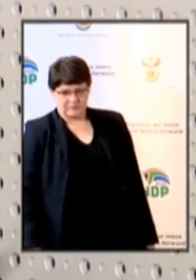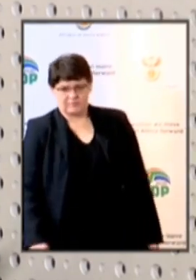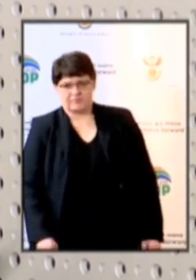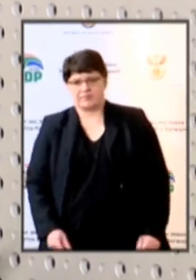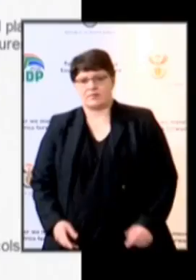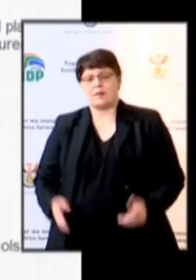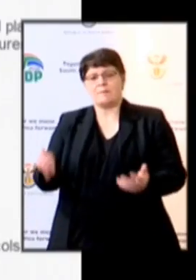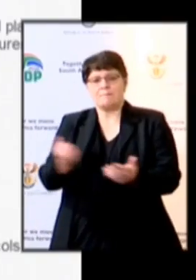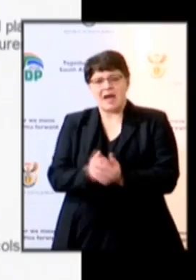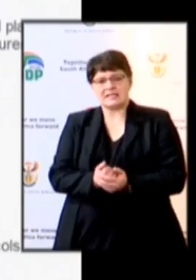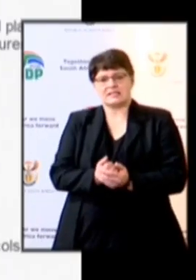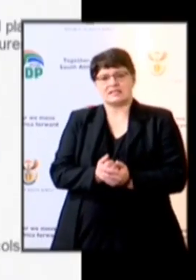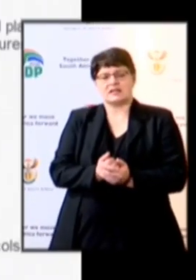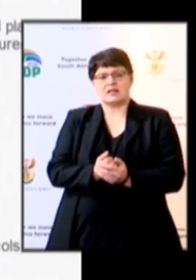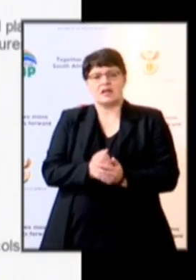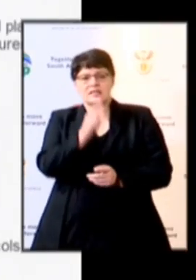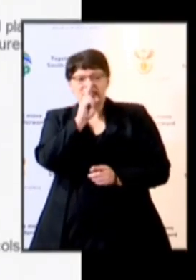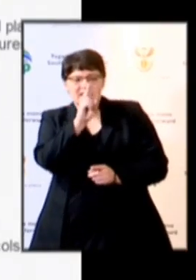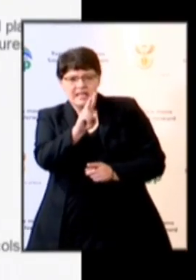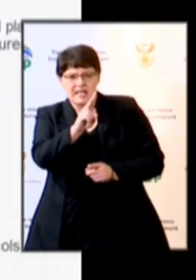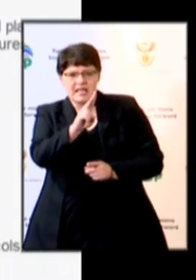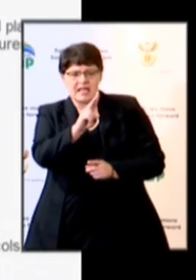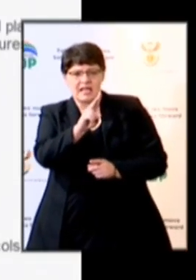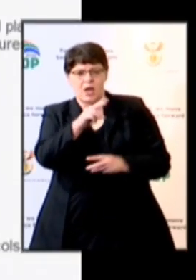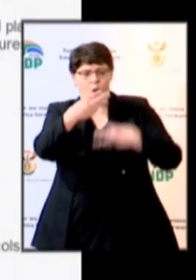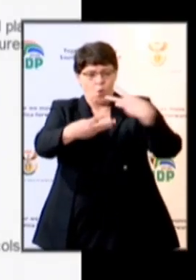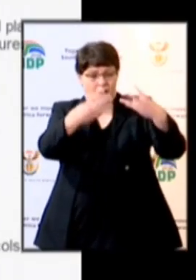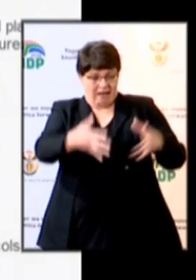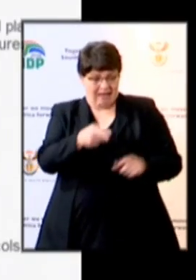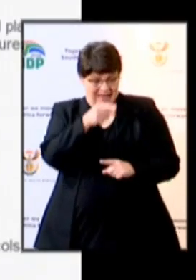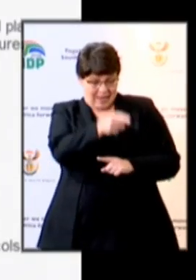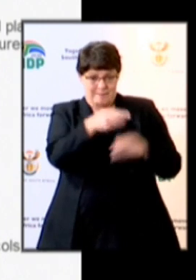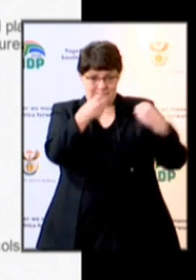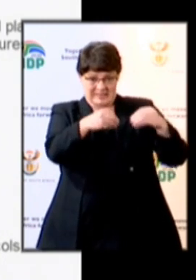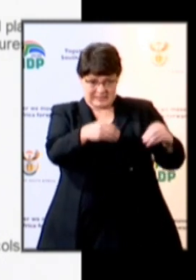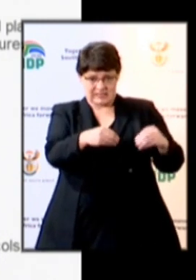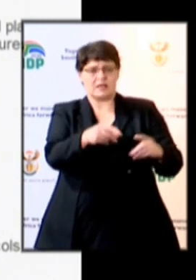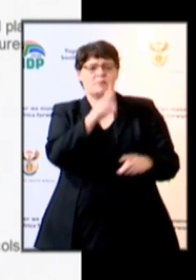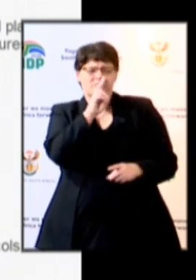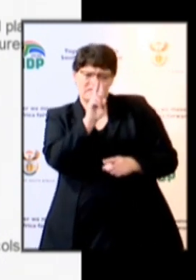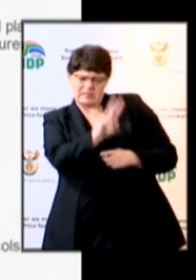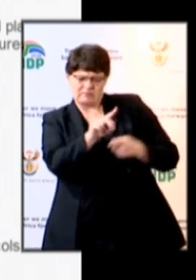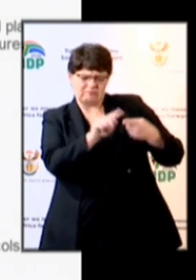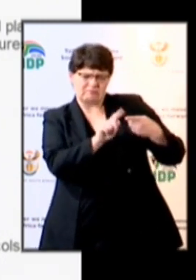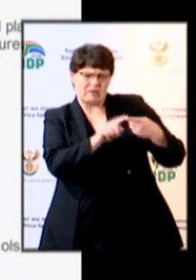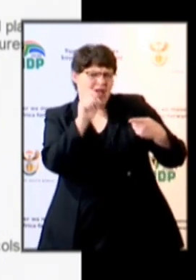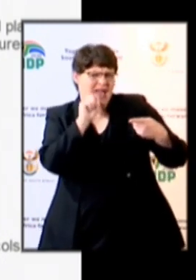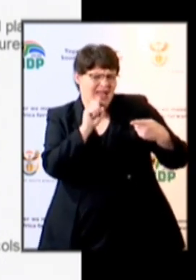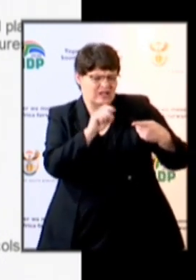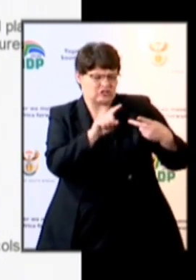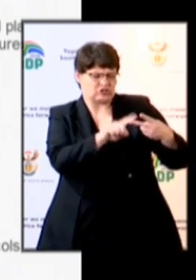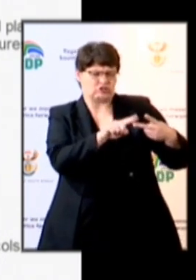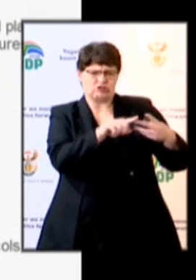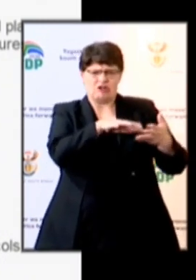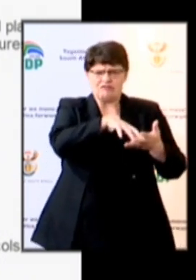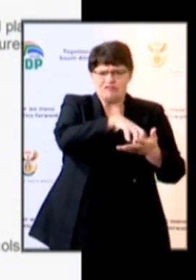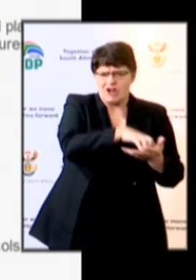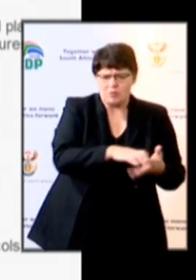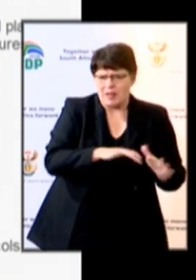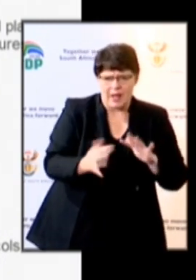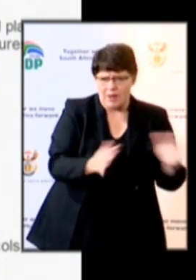Identify the workers that are vulnerable in age and comorbidities, safe transport of the